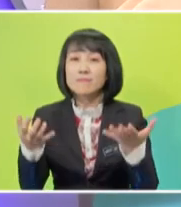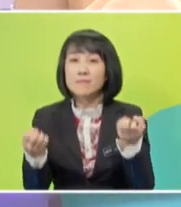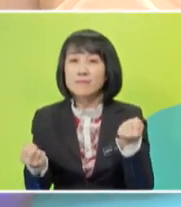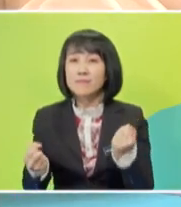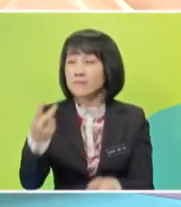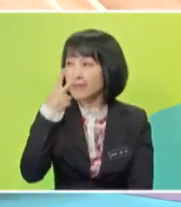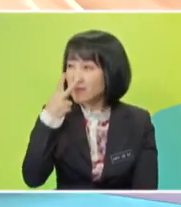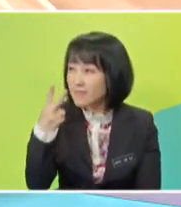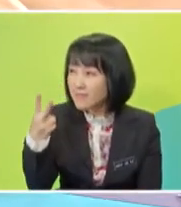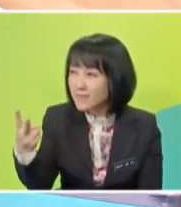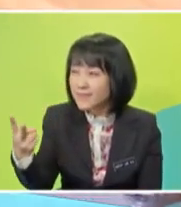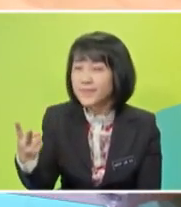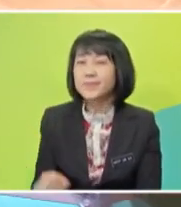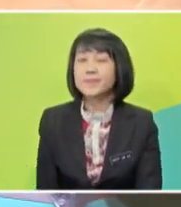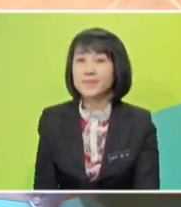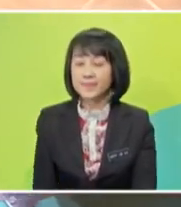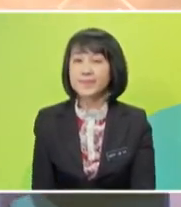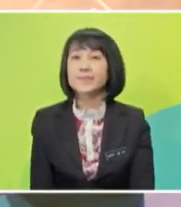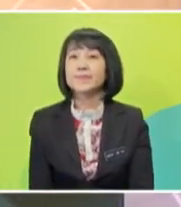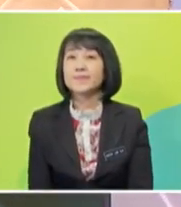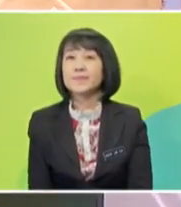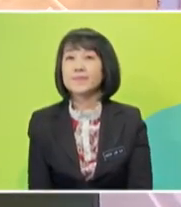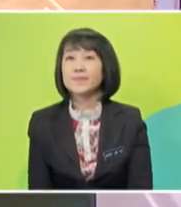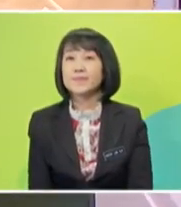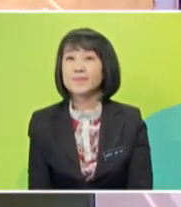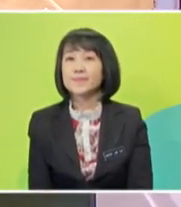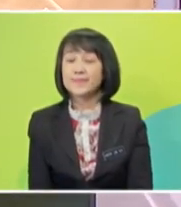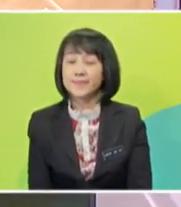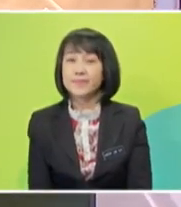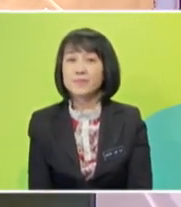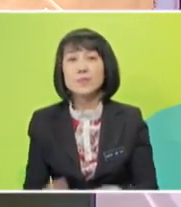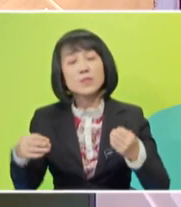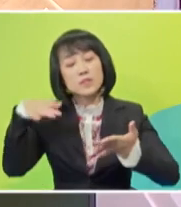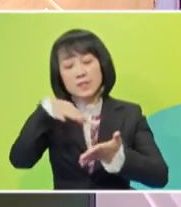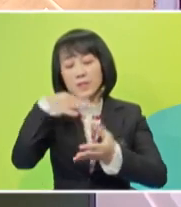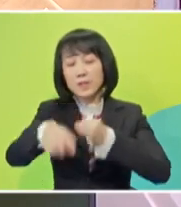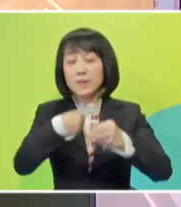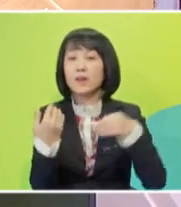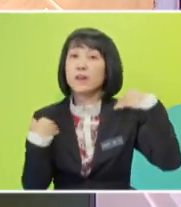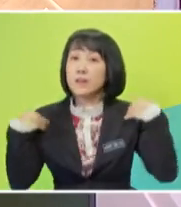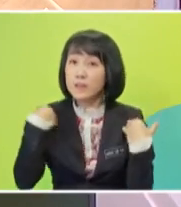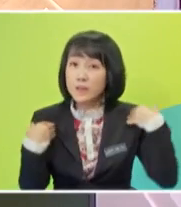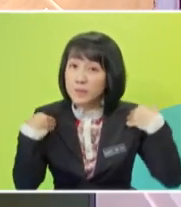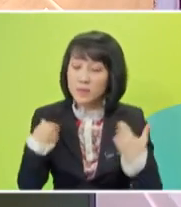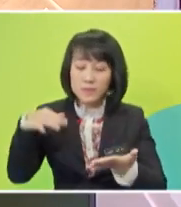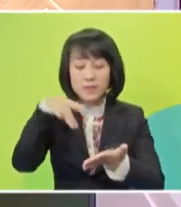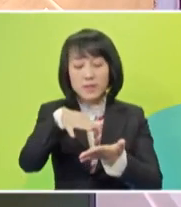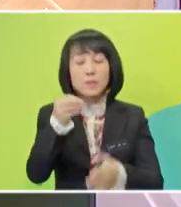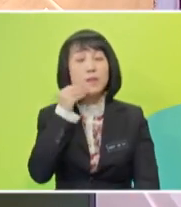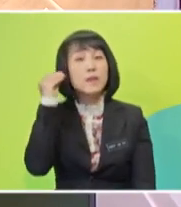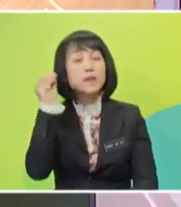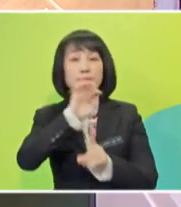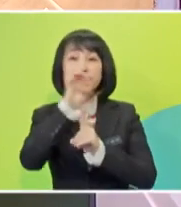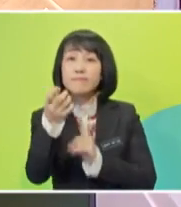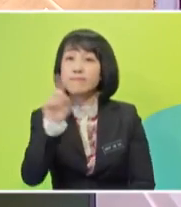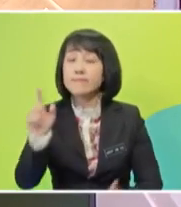at this one just for a little while before we conclude. You have already studied about animals, you've studied about their habitats, where do they